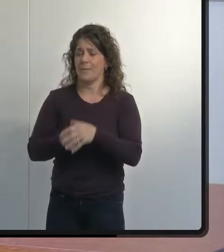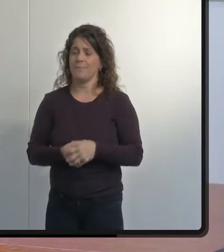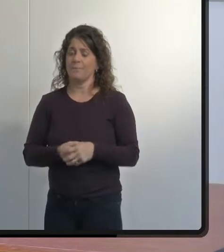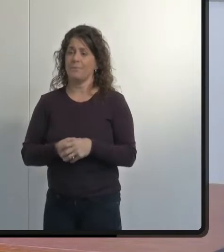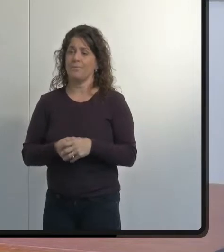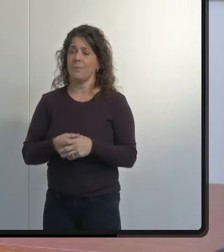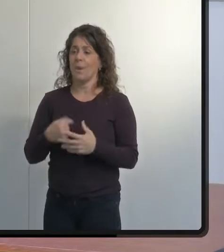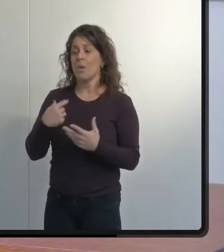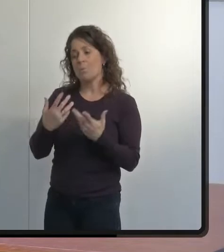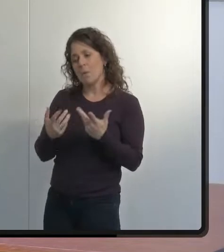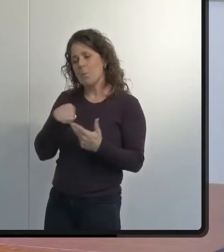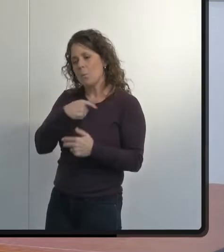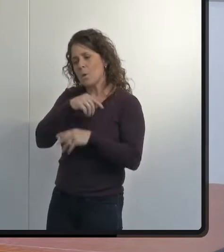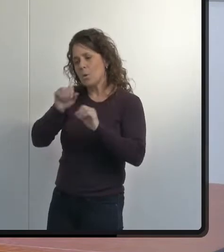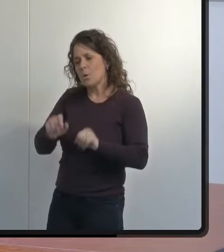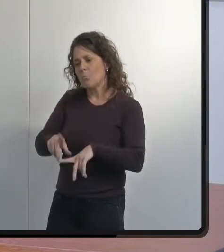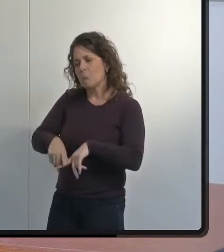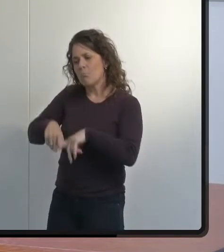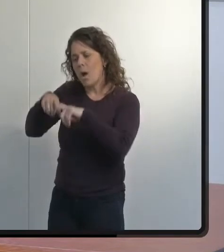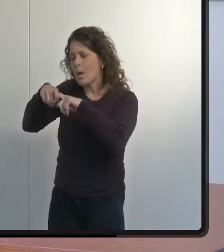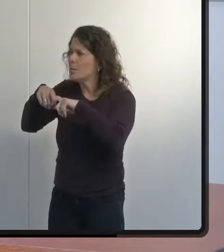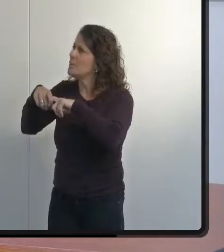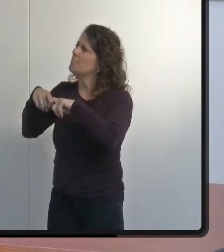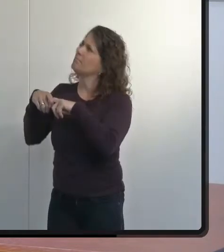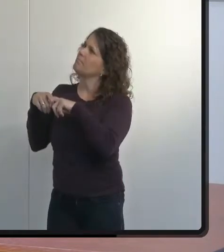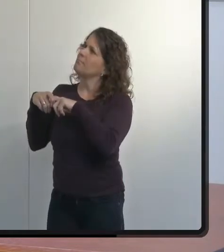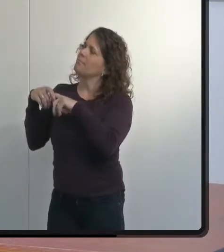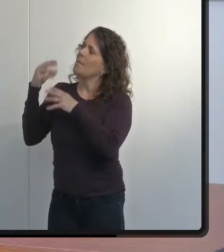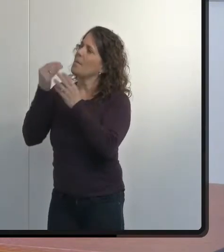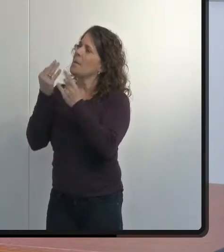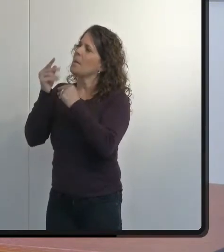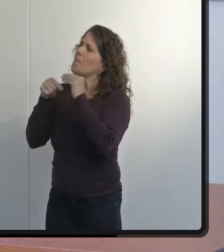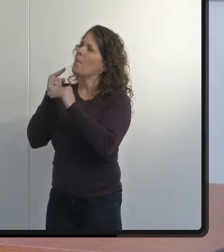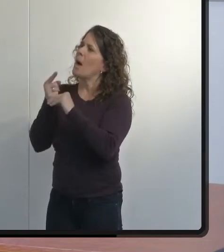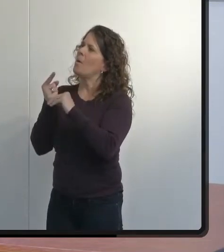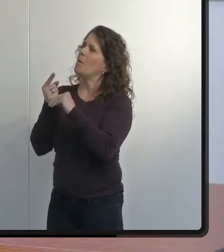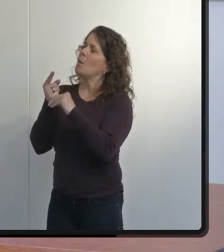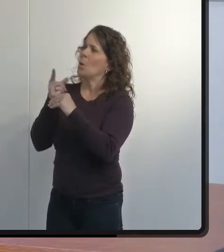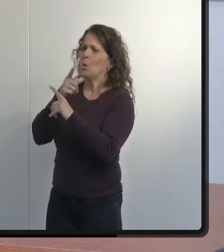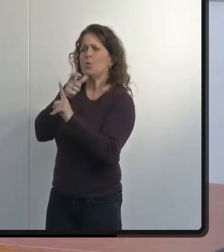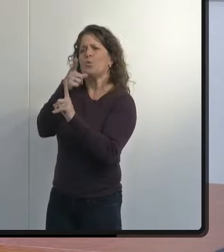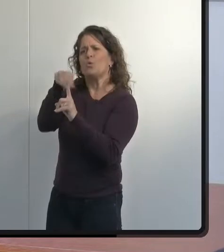and think, who are you staying home for?